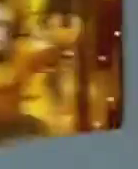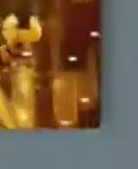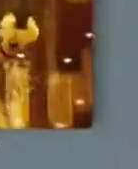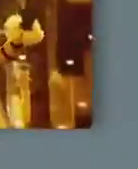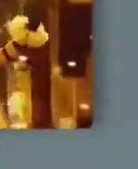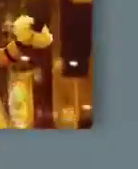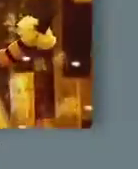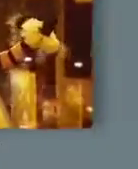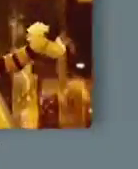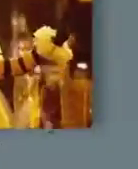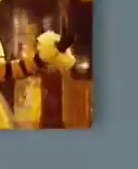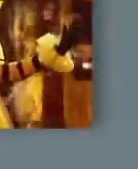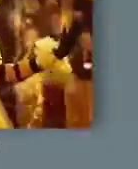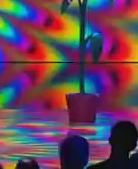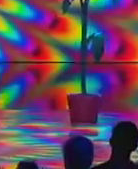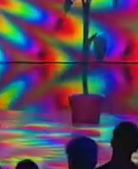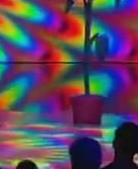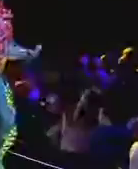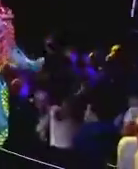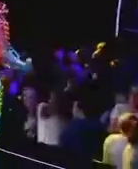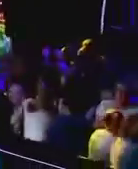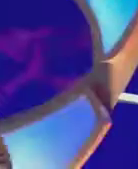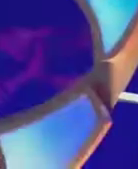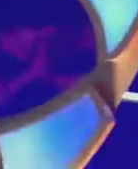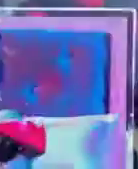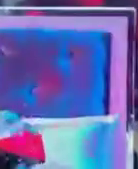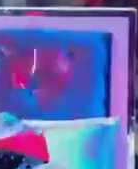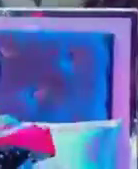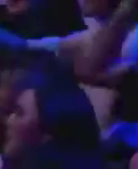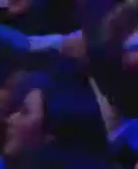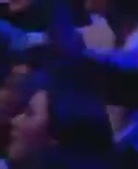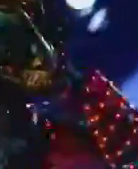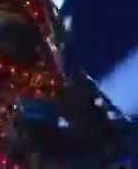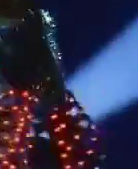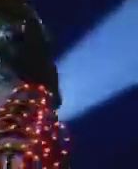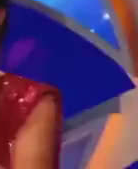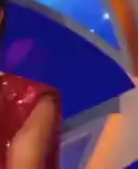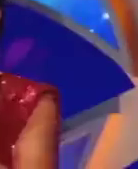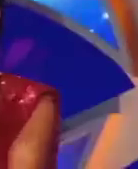done. Welcome to the Masked Singer! Who are you?